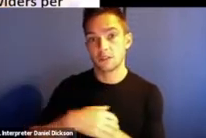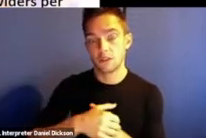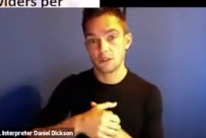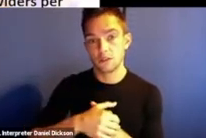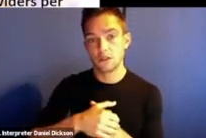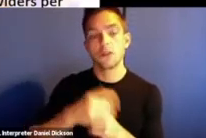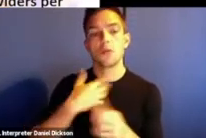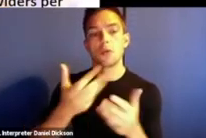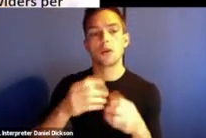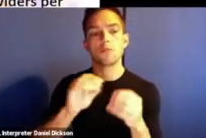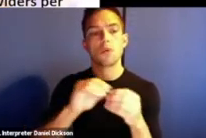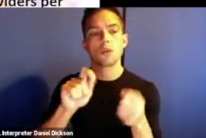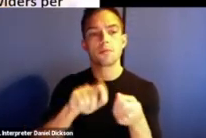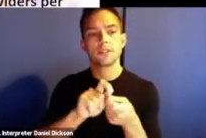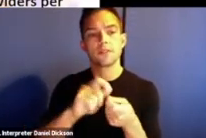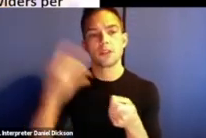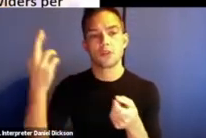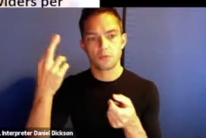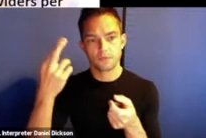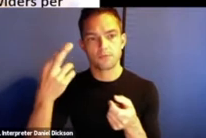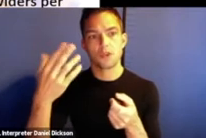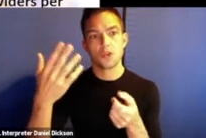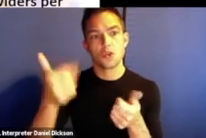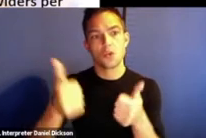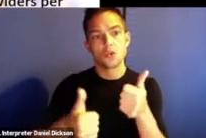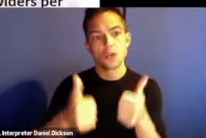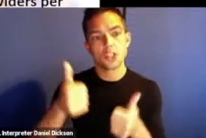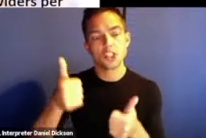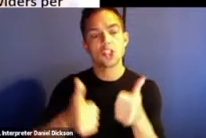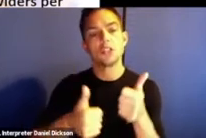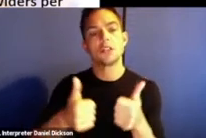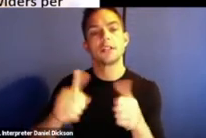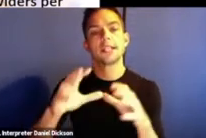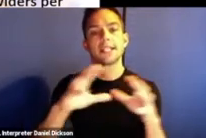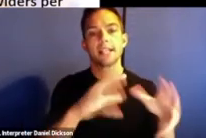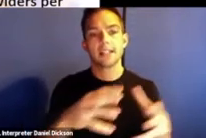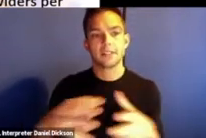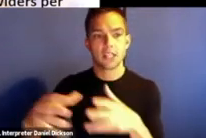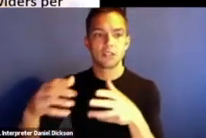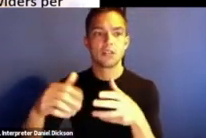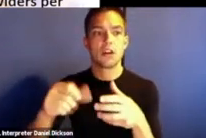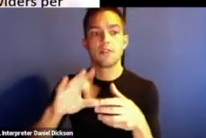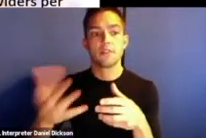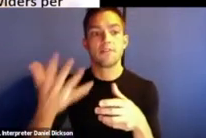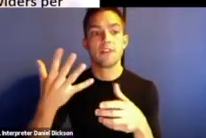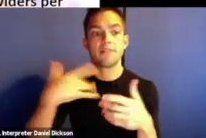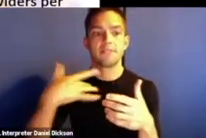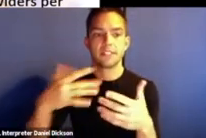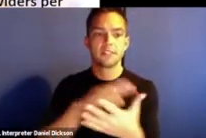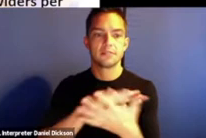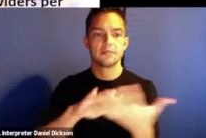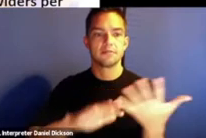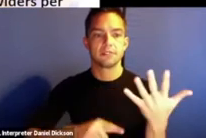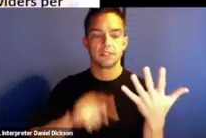We want to be more specific about which classifications, which are the five customarily